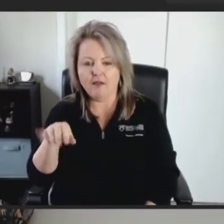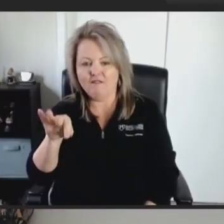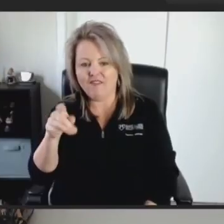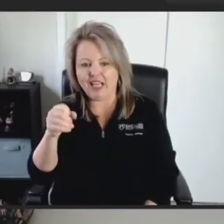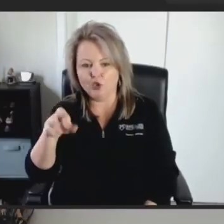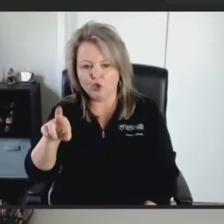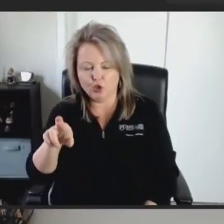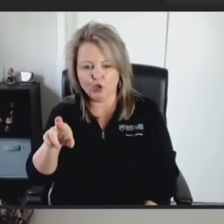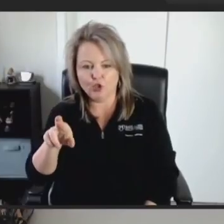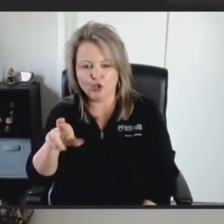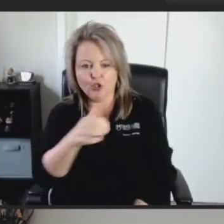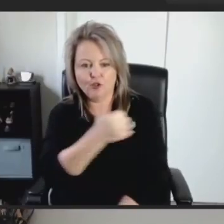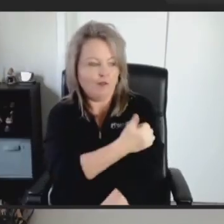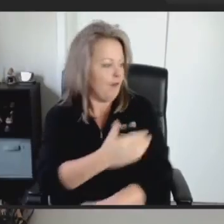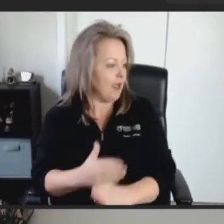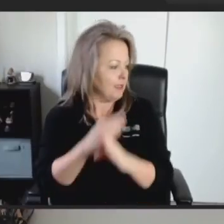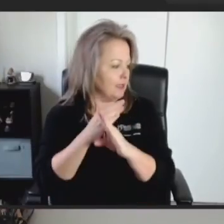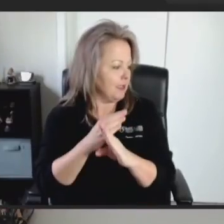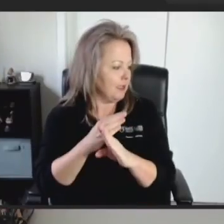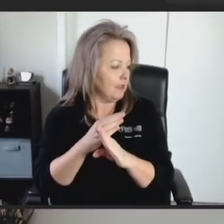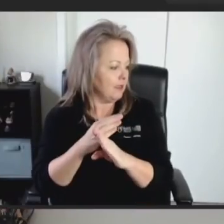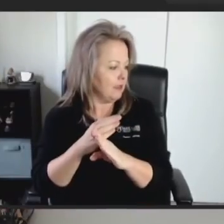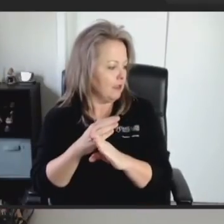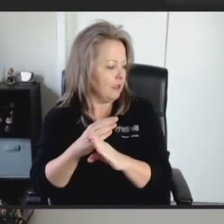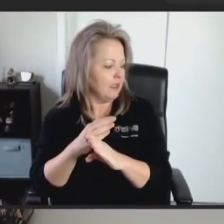relatively fewer dose,